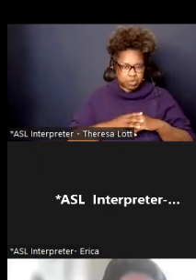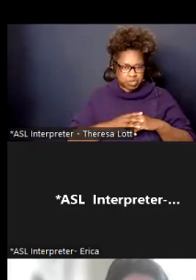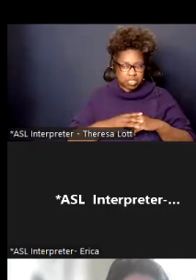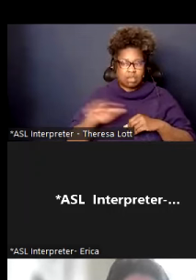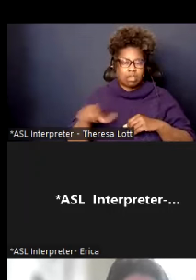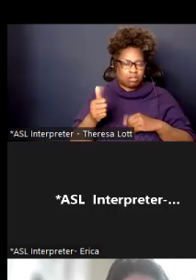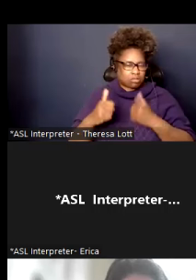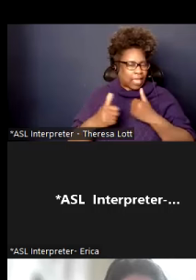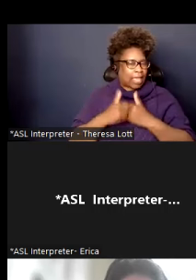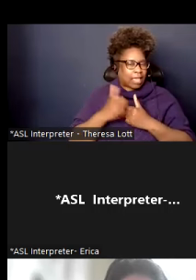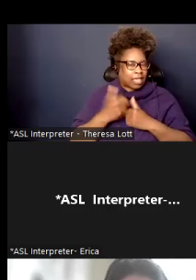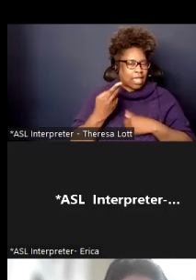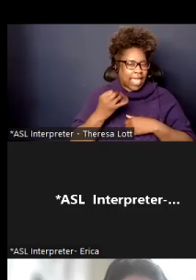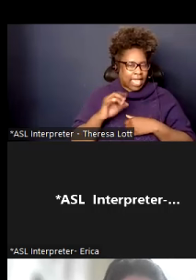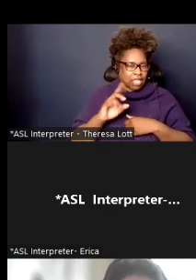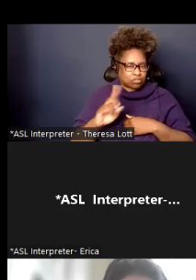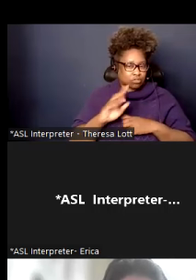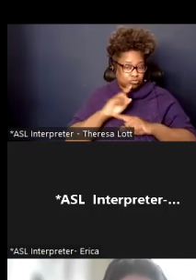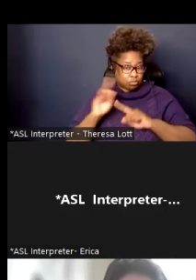soon.